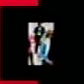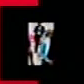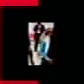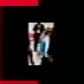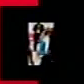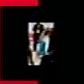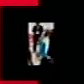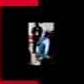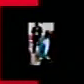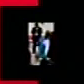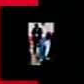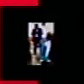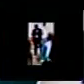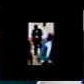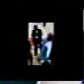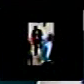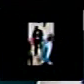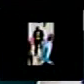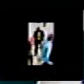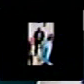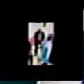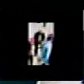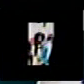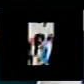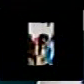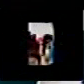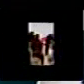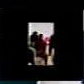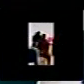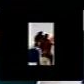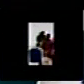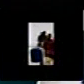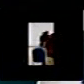of the devil. Satan, tell him.